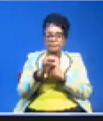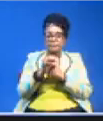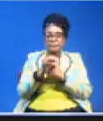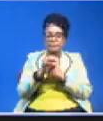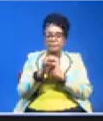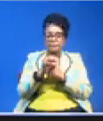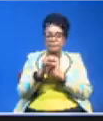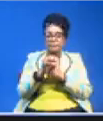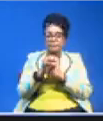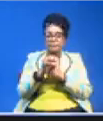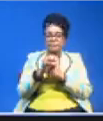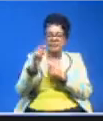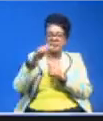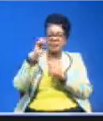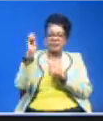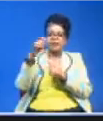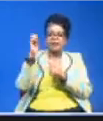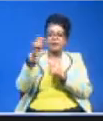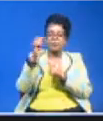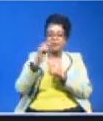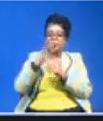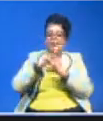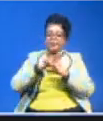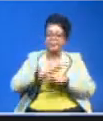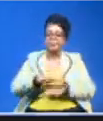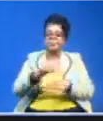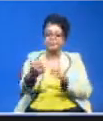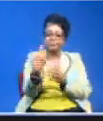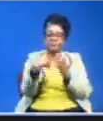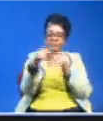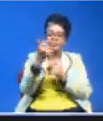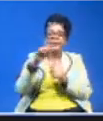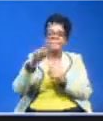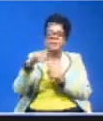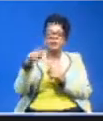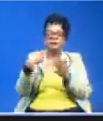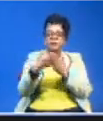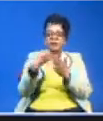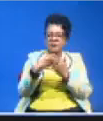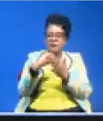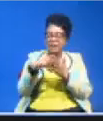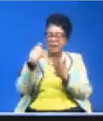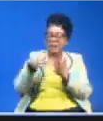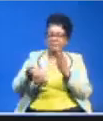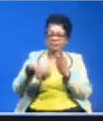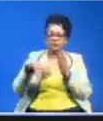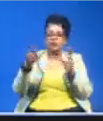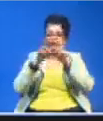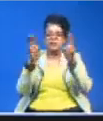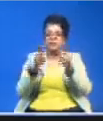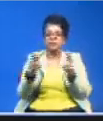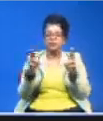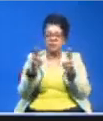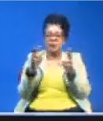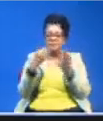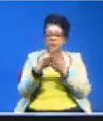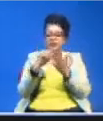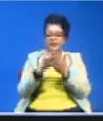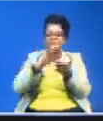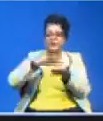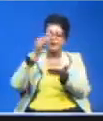In other news, Kenya will be relieved from paying millions of shillings in surcharges to the International Monetary Fund